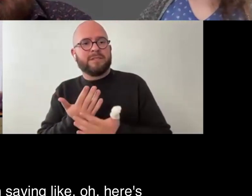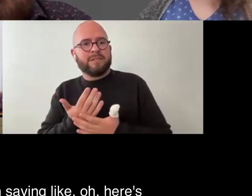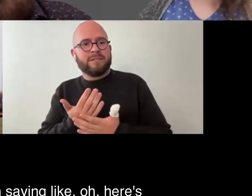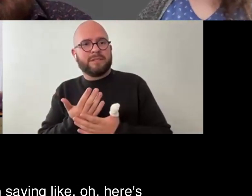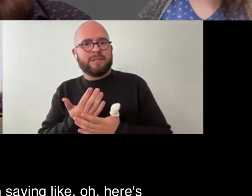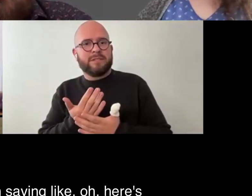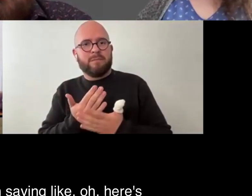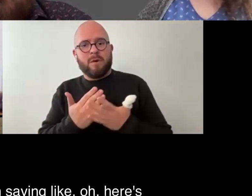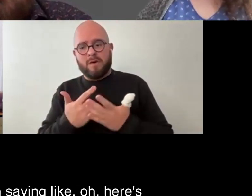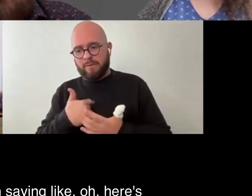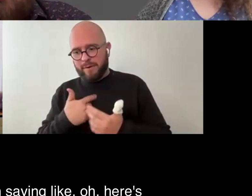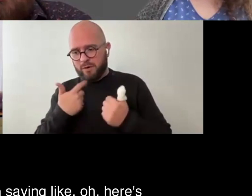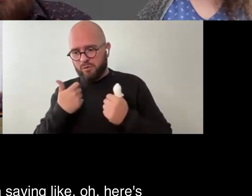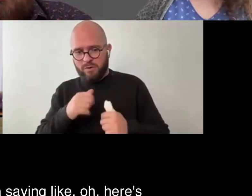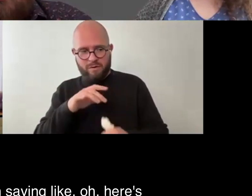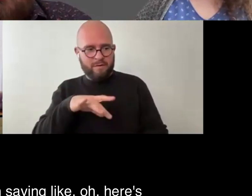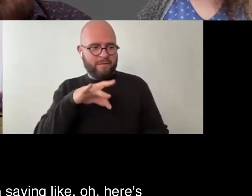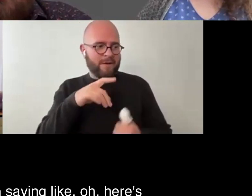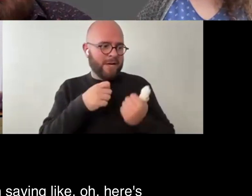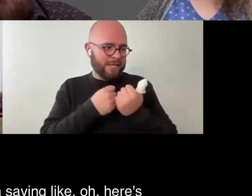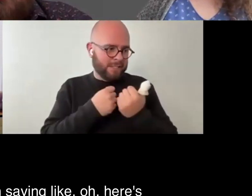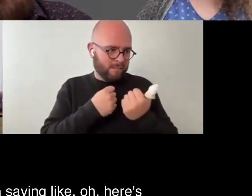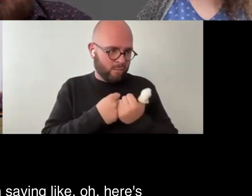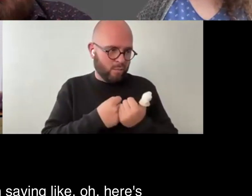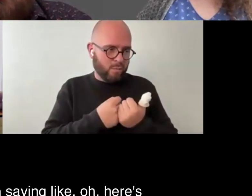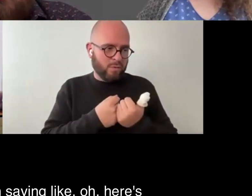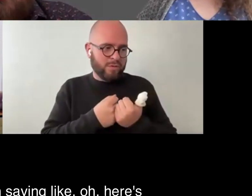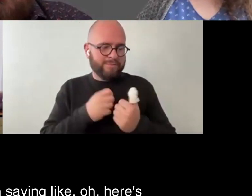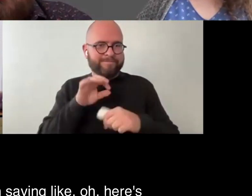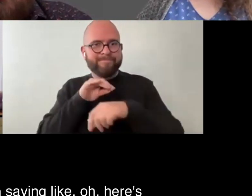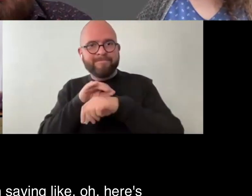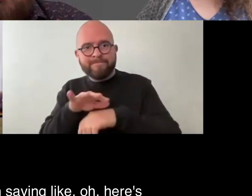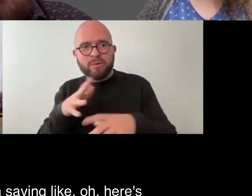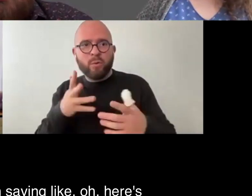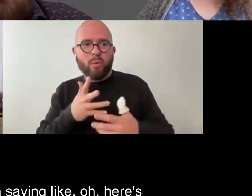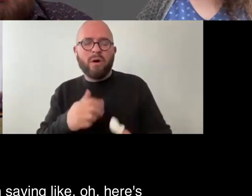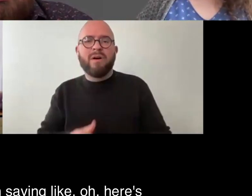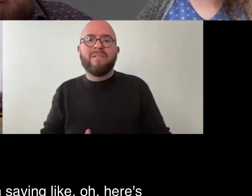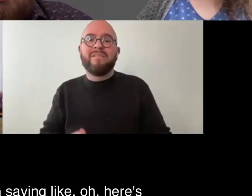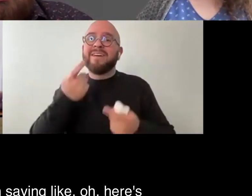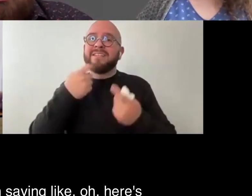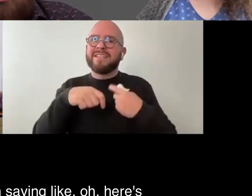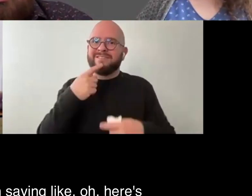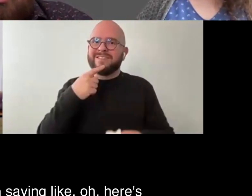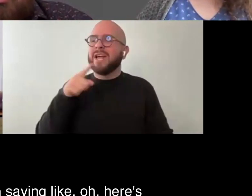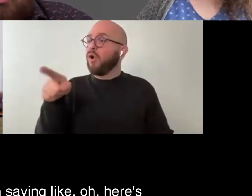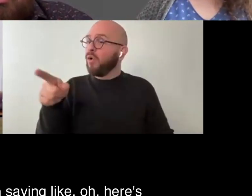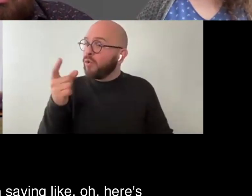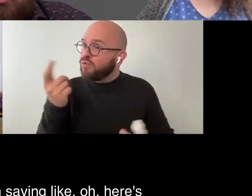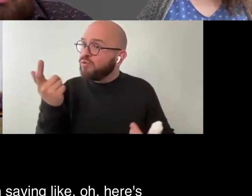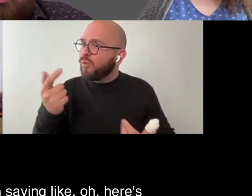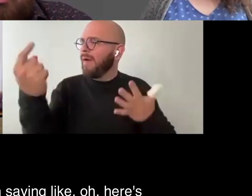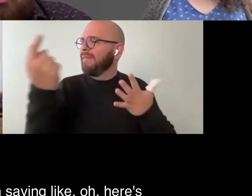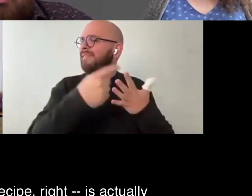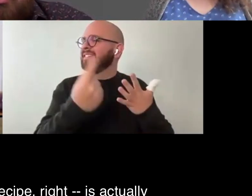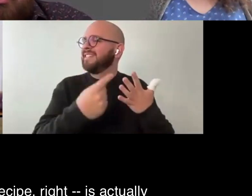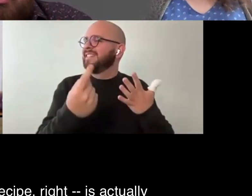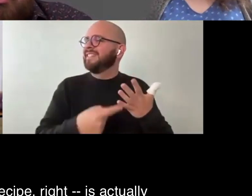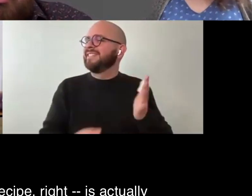support is, rather than saying like, oh, here's what you should do, right? Here's